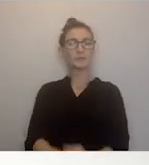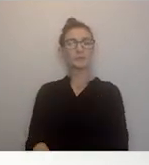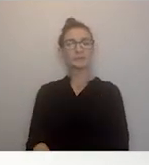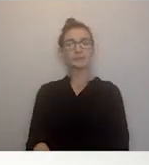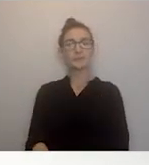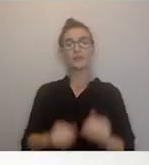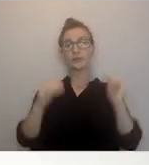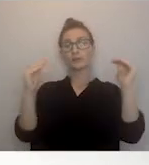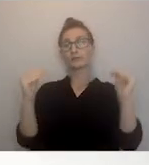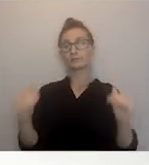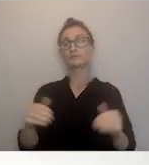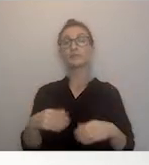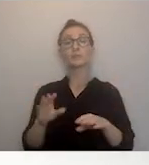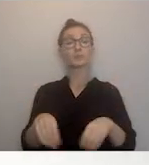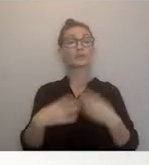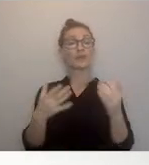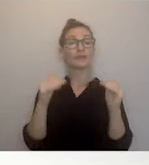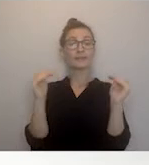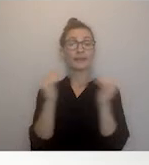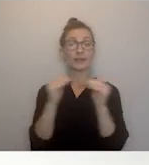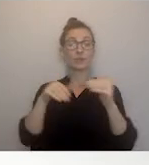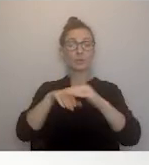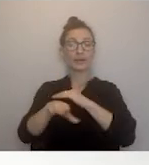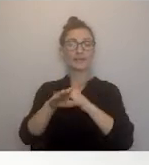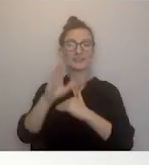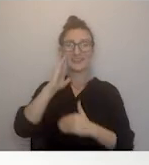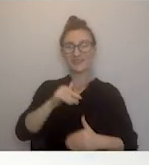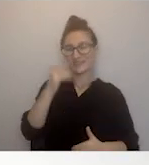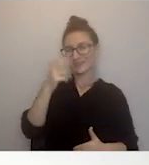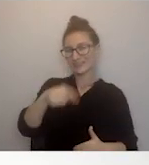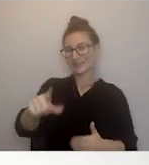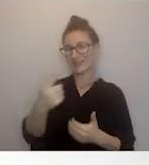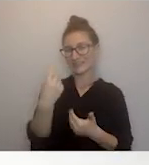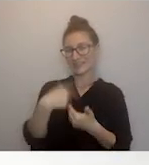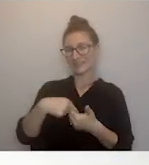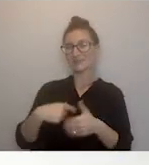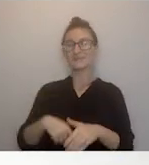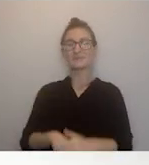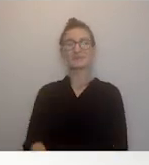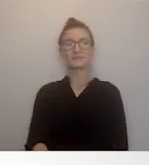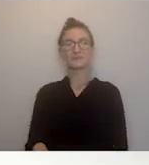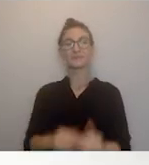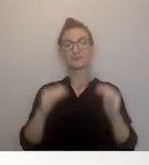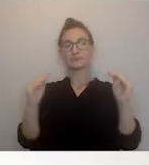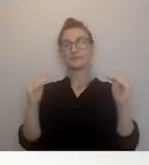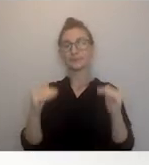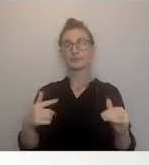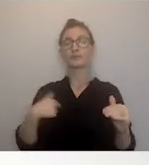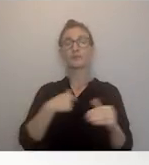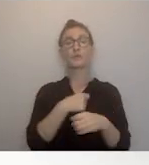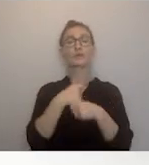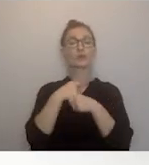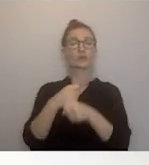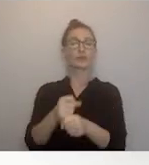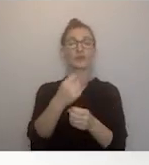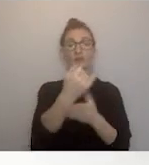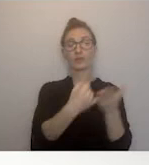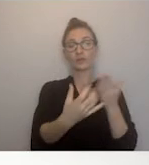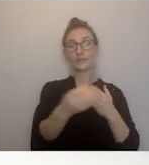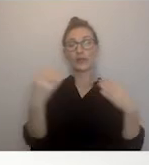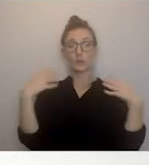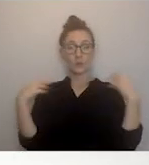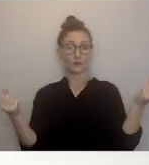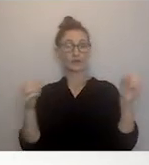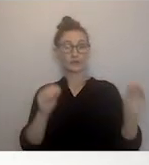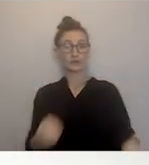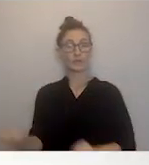well. We are all about creating equitable access for the arts, which is, I know, why you're all here. And we are working on creating an arts